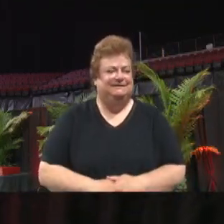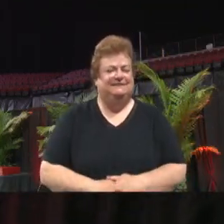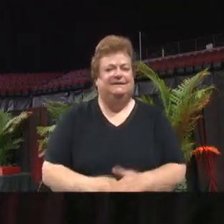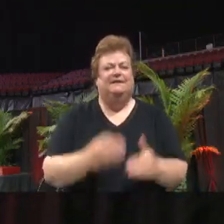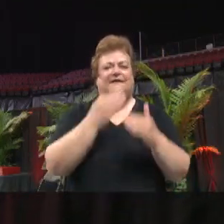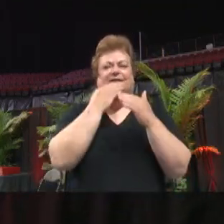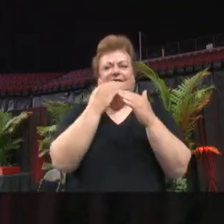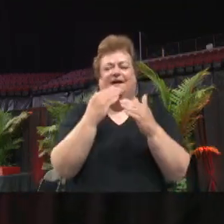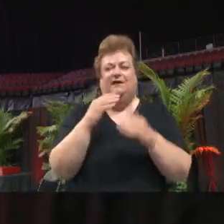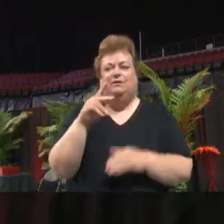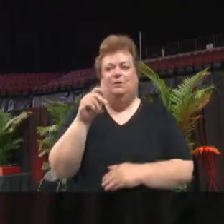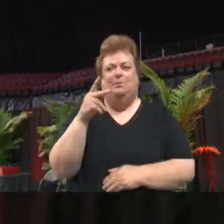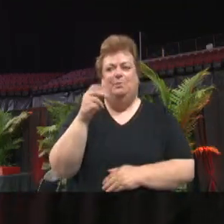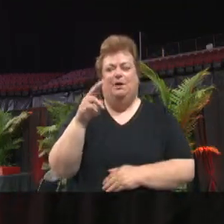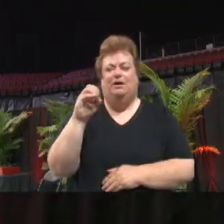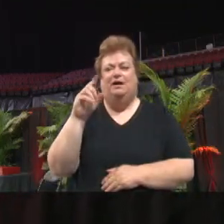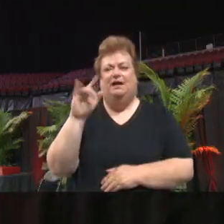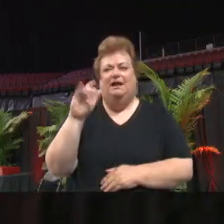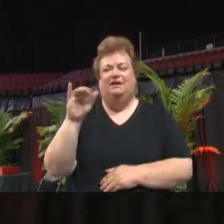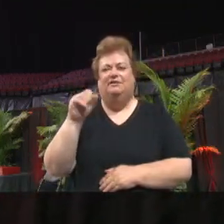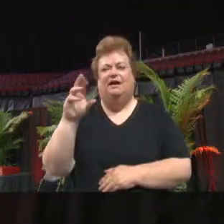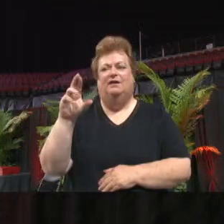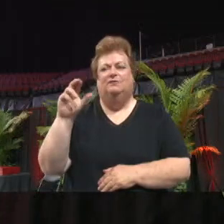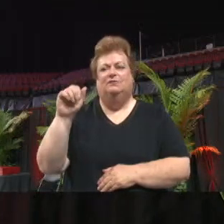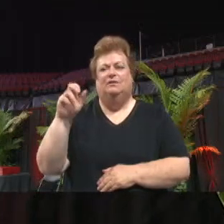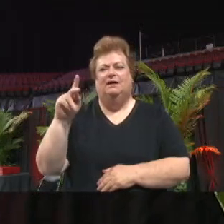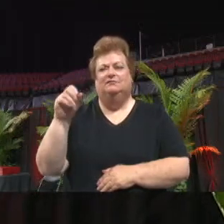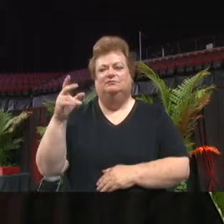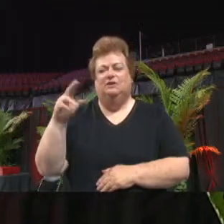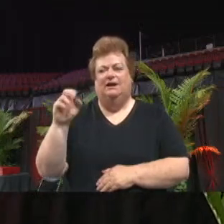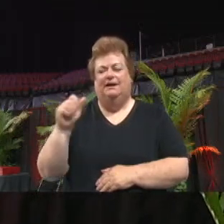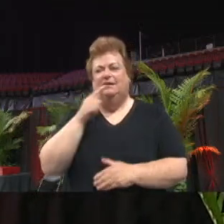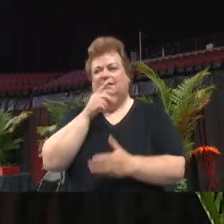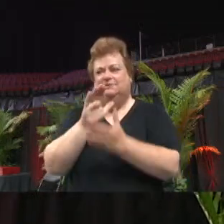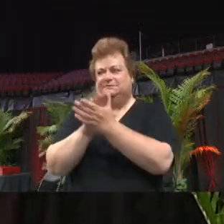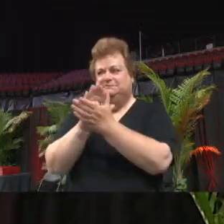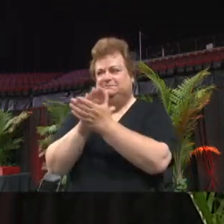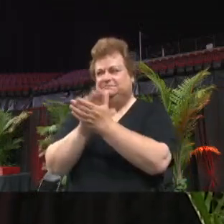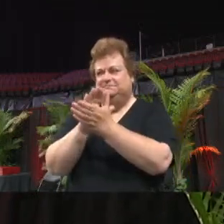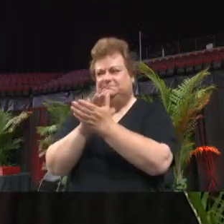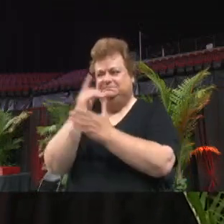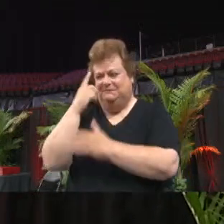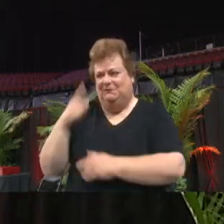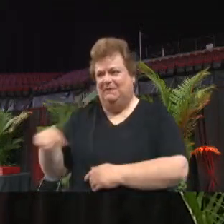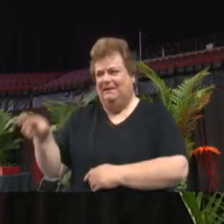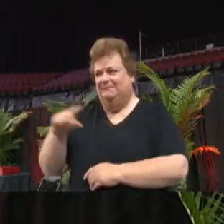Thank you to Parker, Elijah, and Rakshana. Let's give them a round of applause as they head back to their seats.